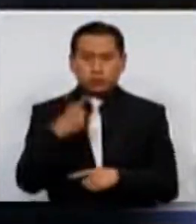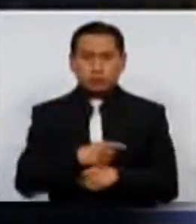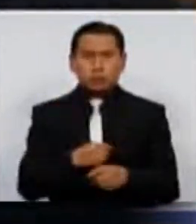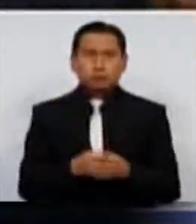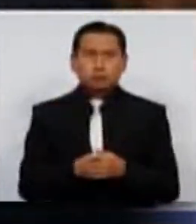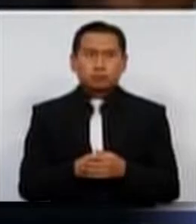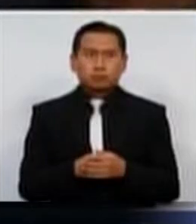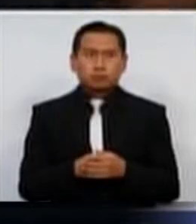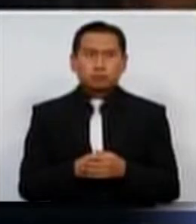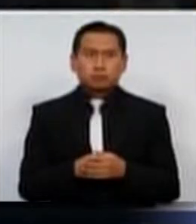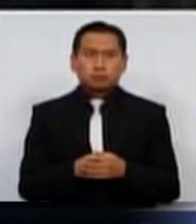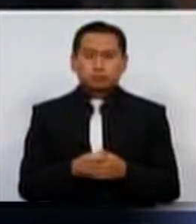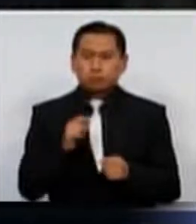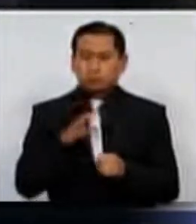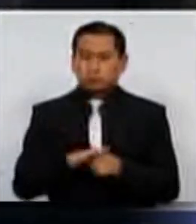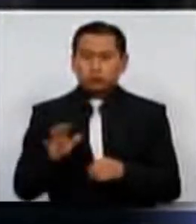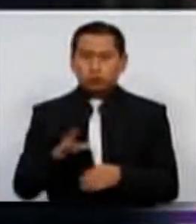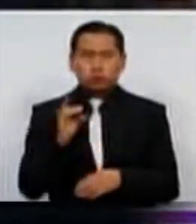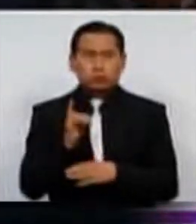as of today,